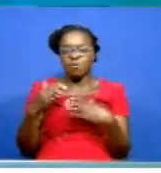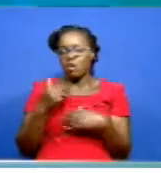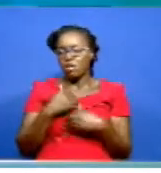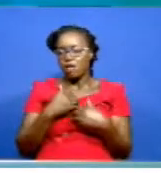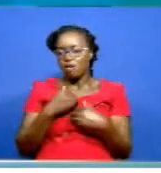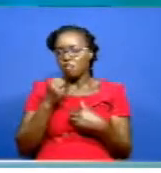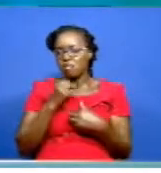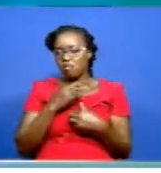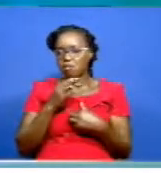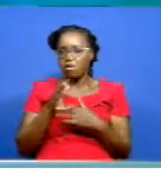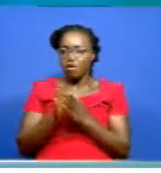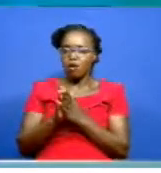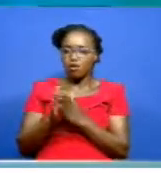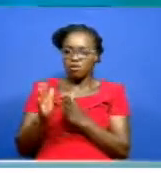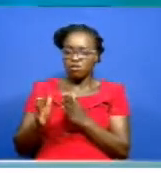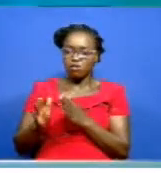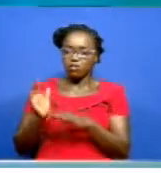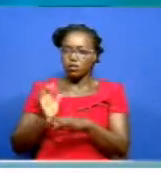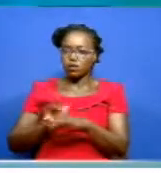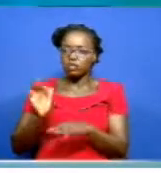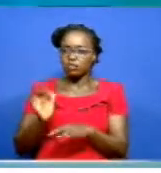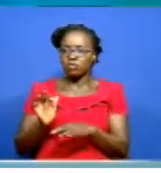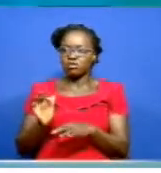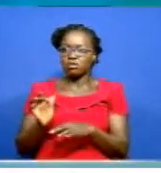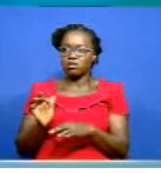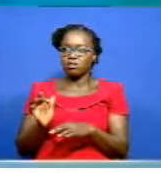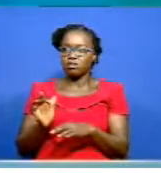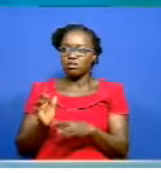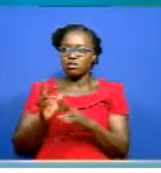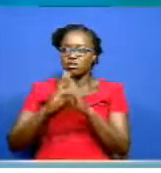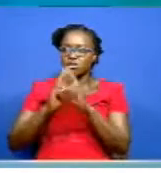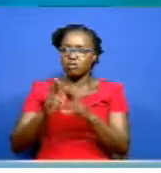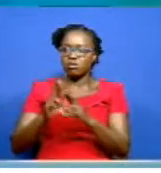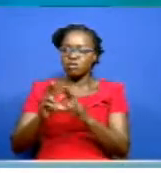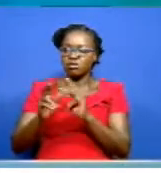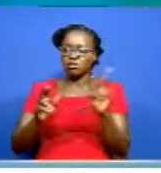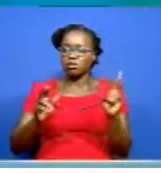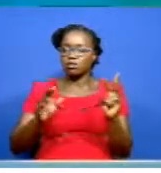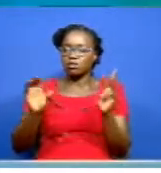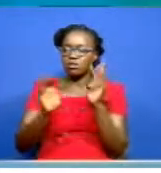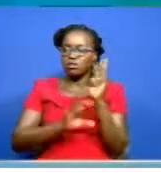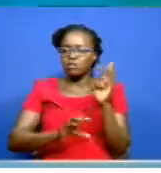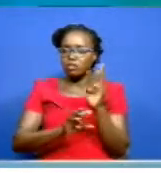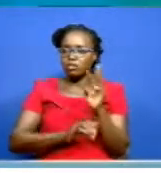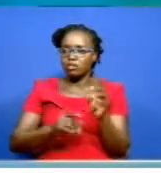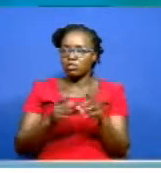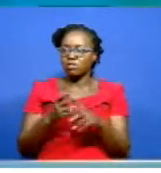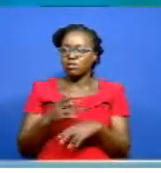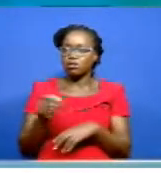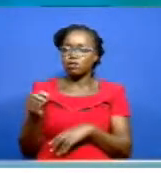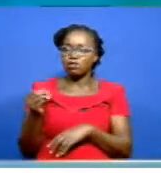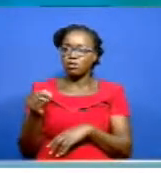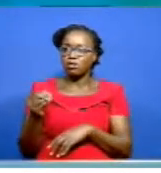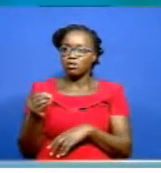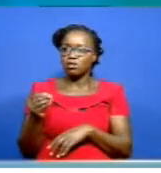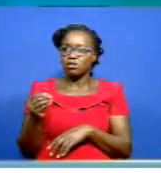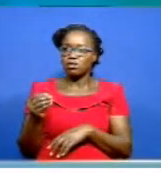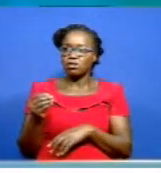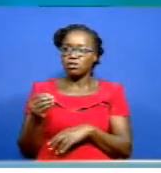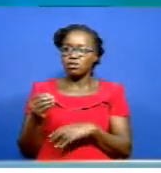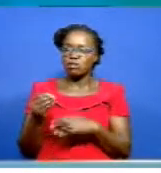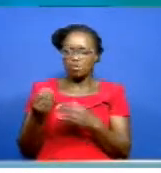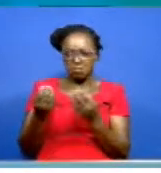the side effects that have been reported in the Western countries, and they have